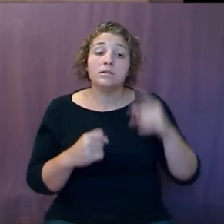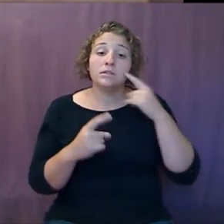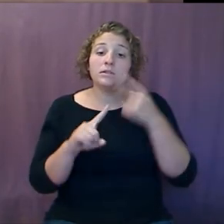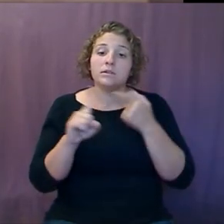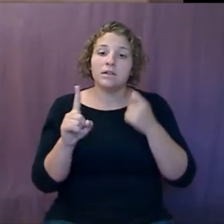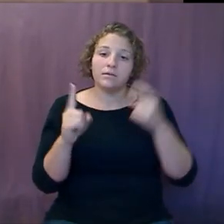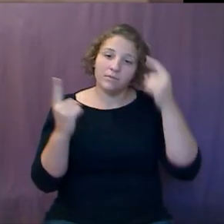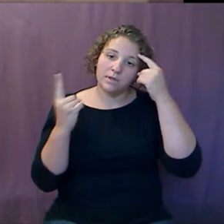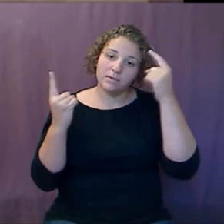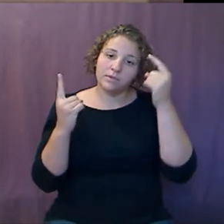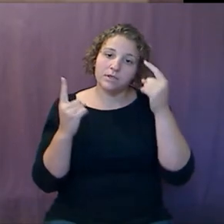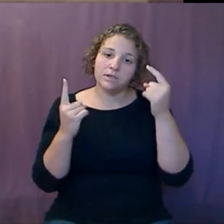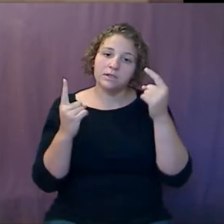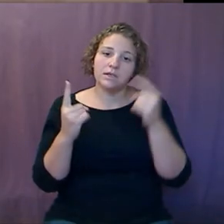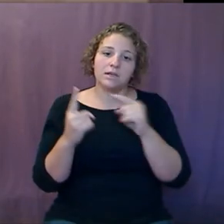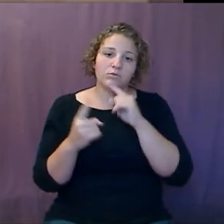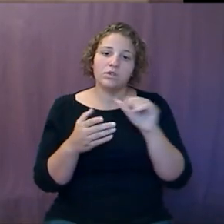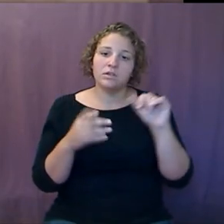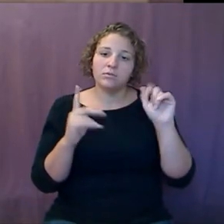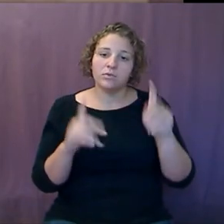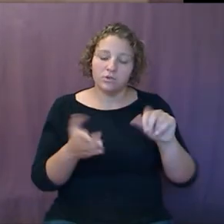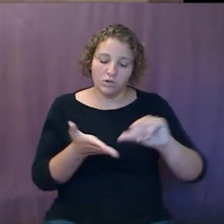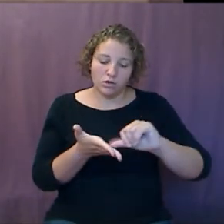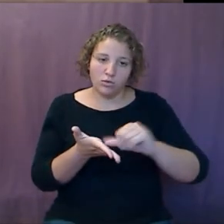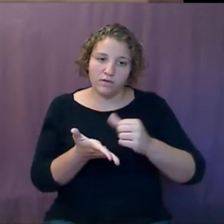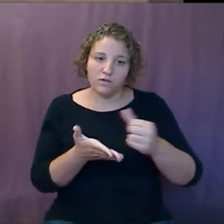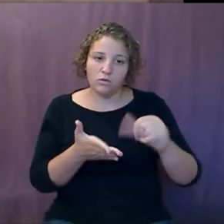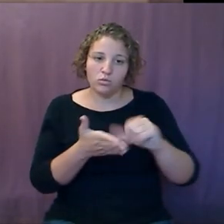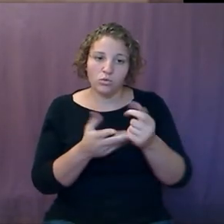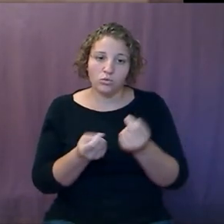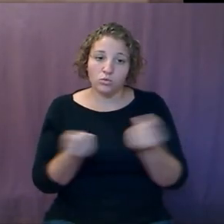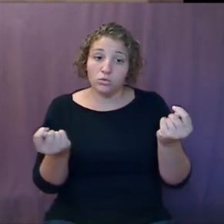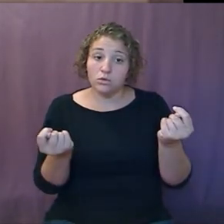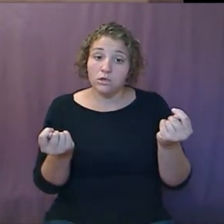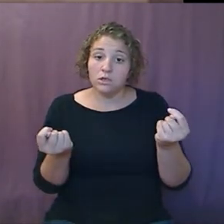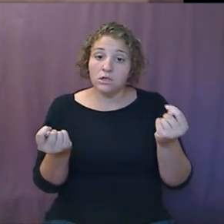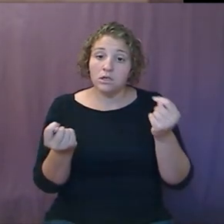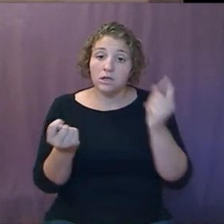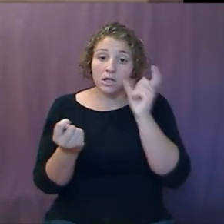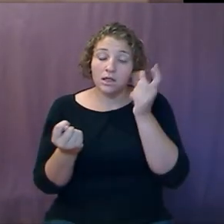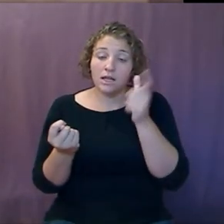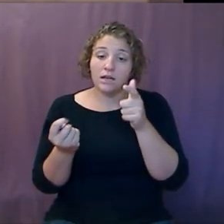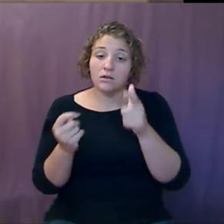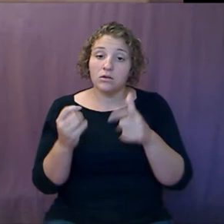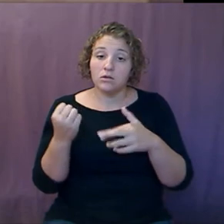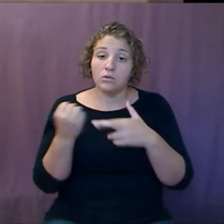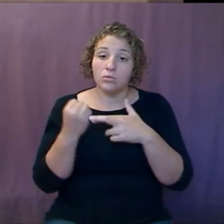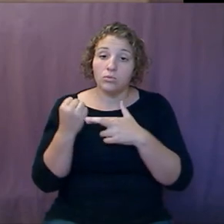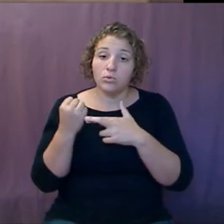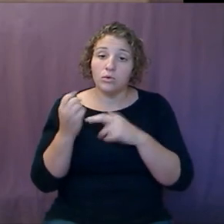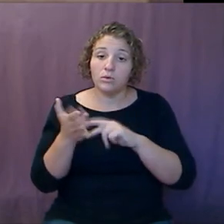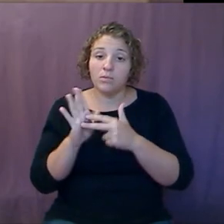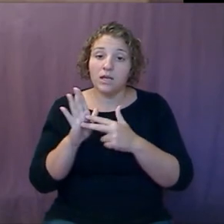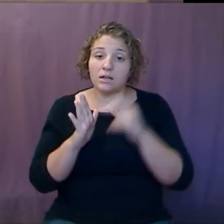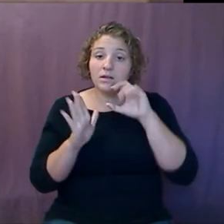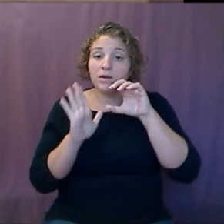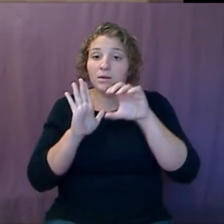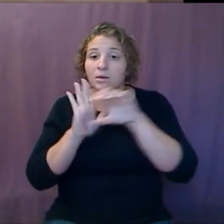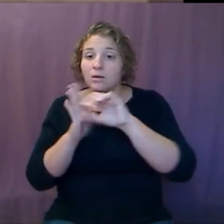denoted as an engraver or an engraving tool interesting later the root of this it meant the impression